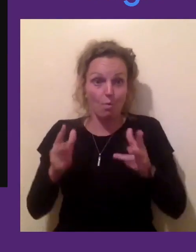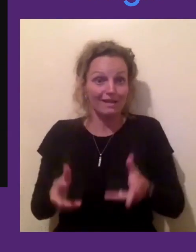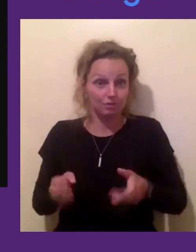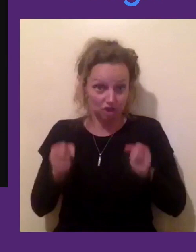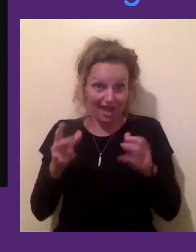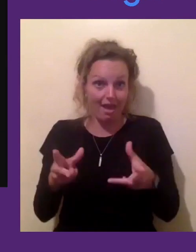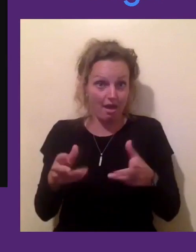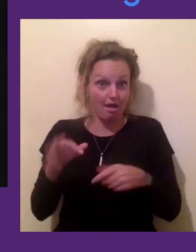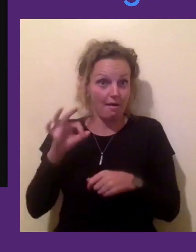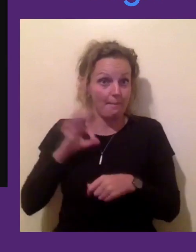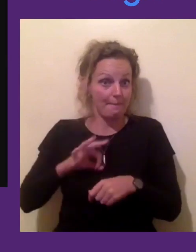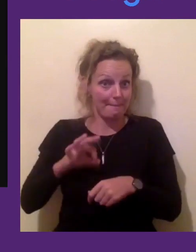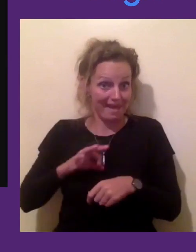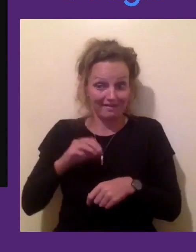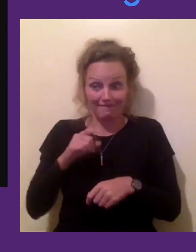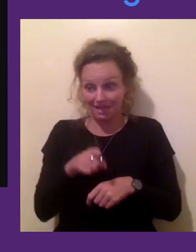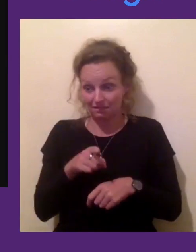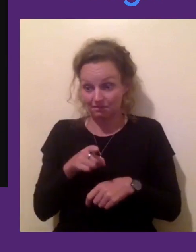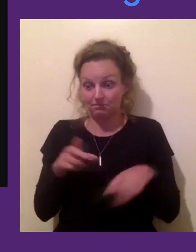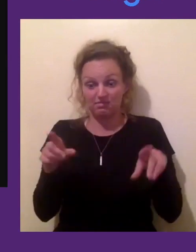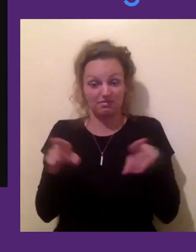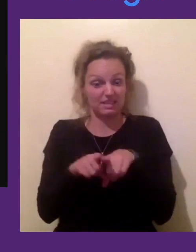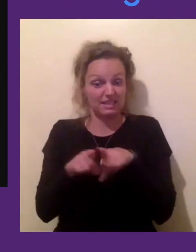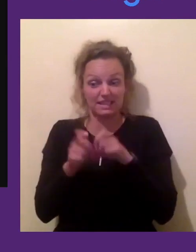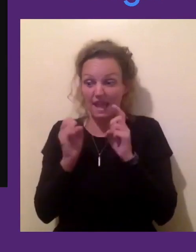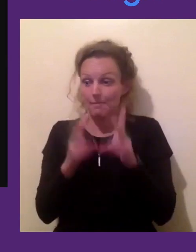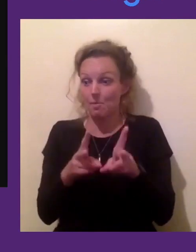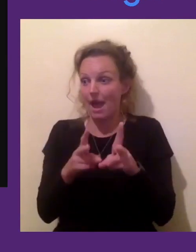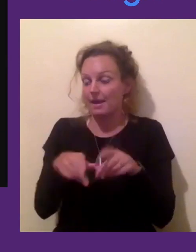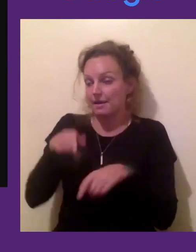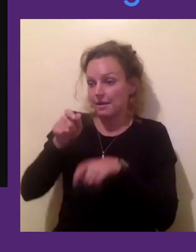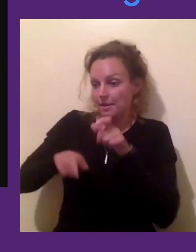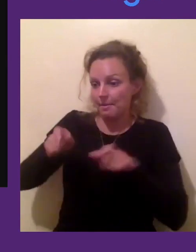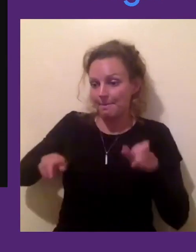with strollers, bikes, and persons with suitcases or shopping carts.